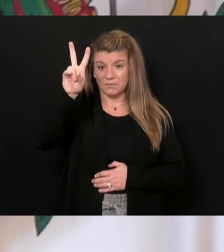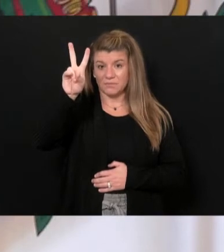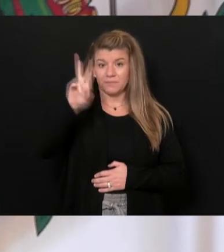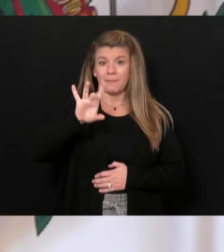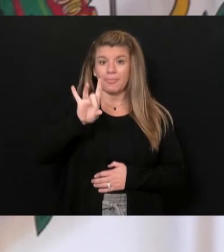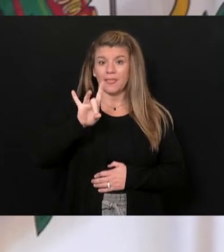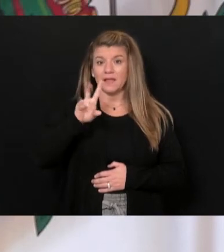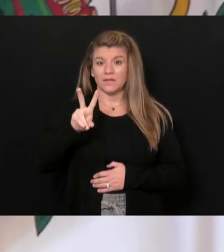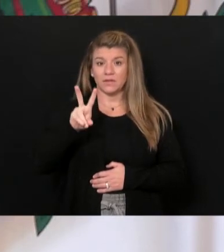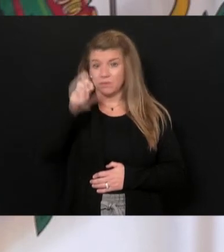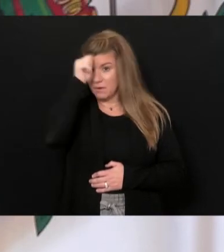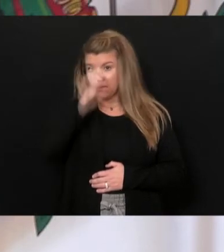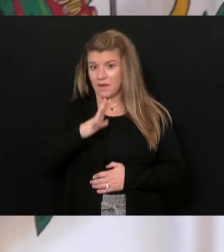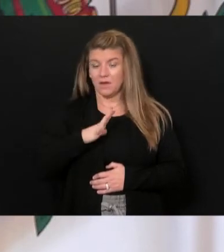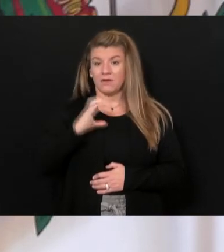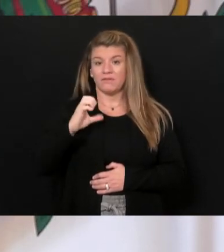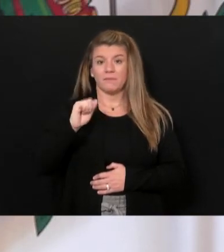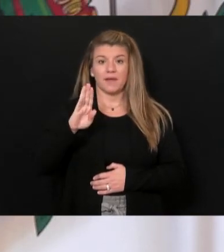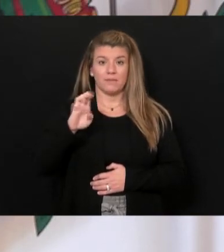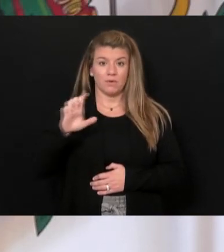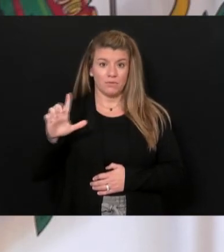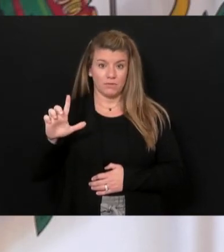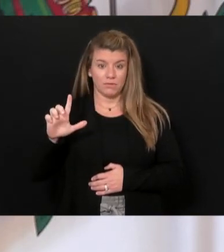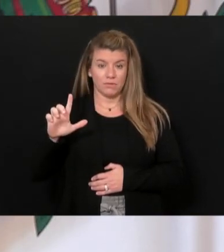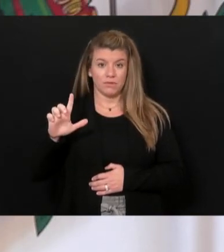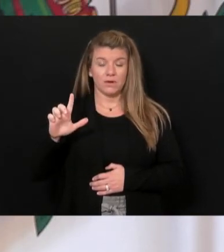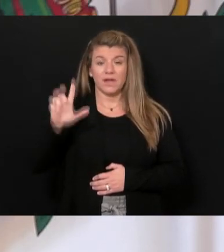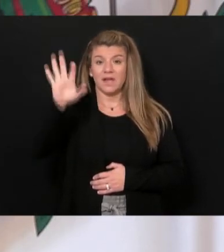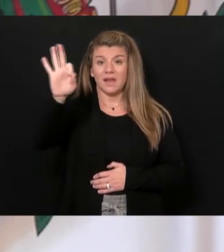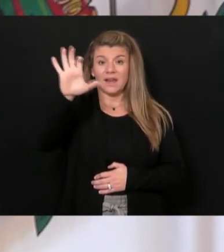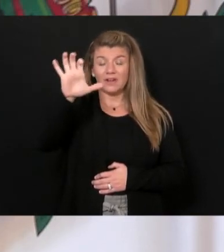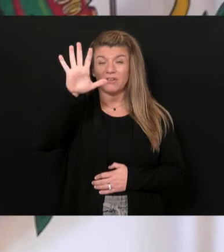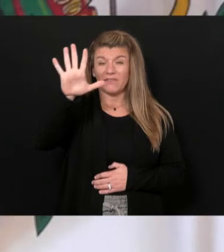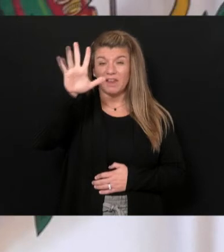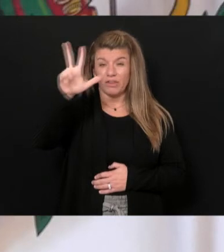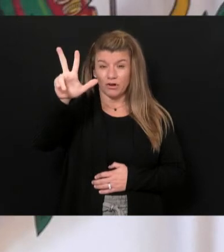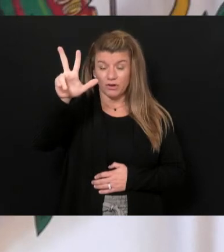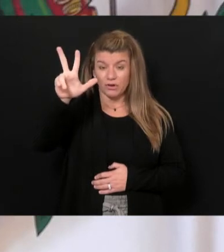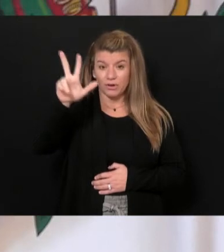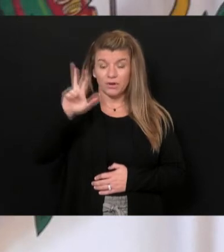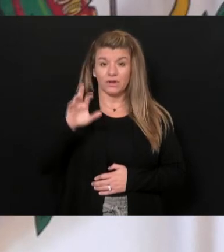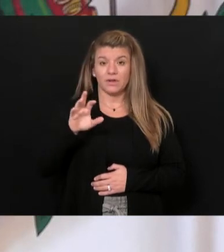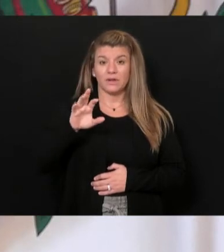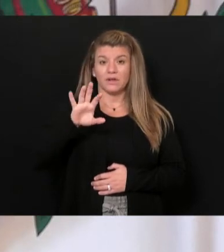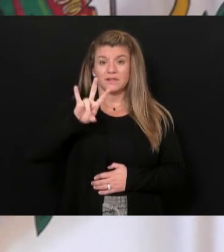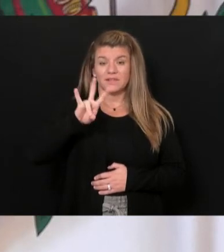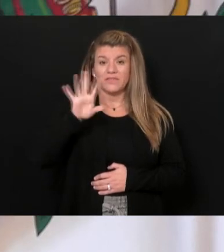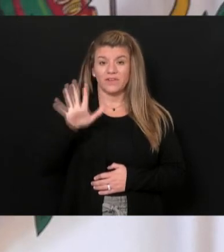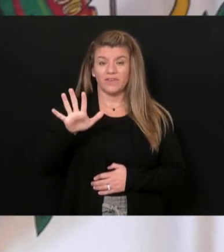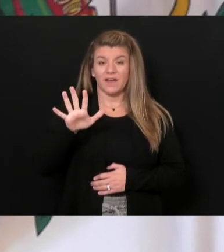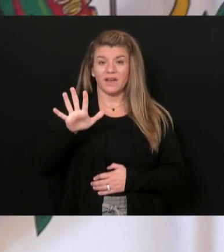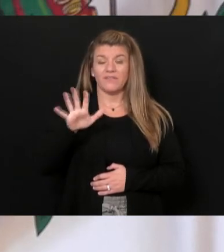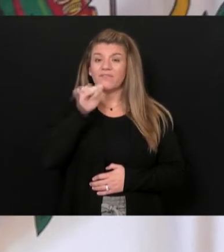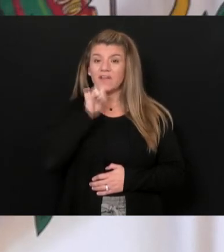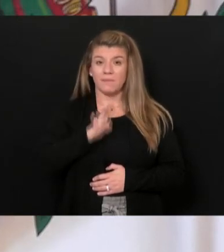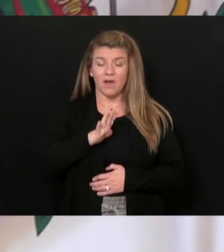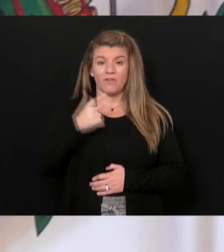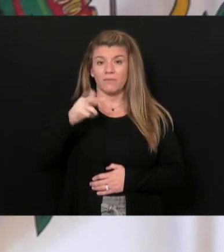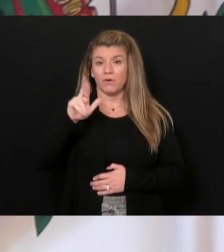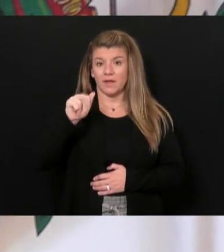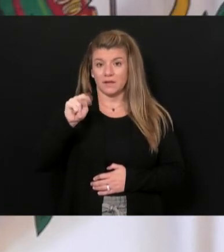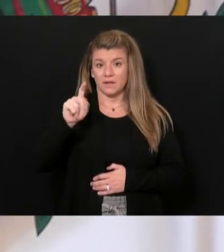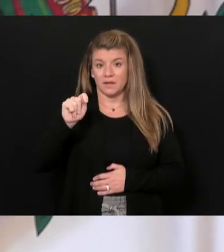an 82-year-old male from Cabell County. Our 953rd death, a 75-year-old female from Grant